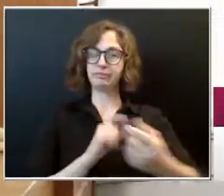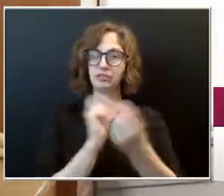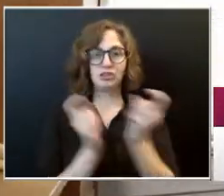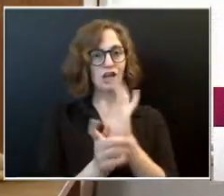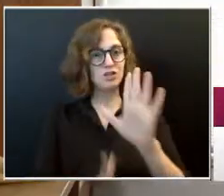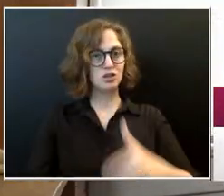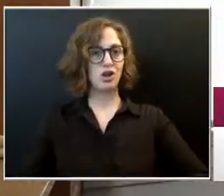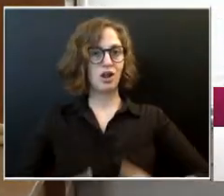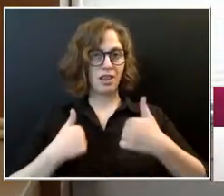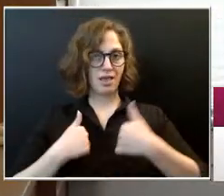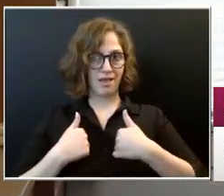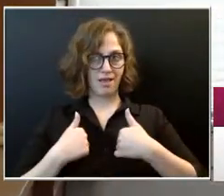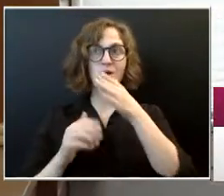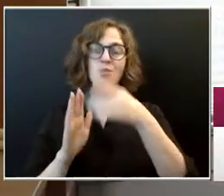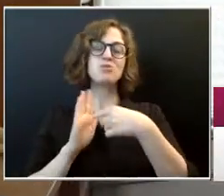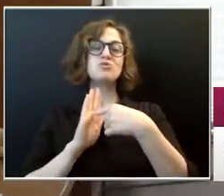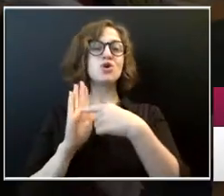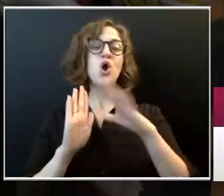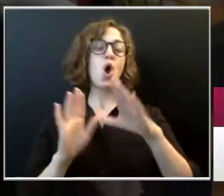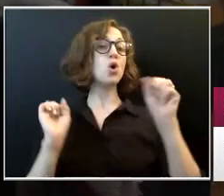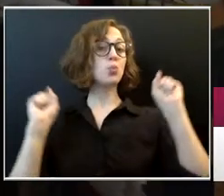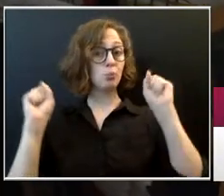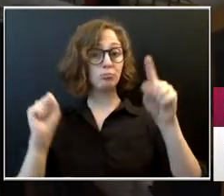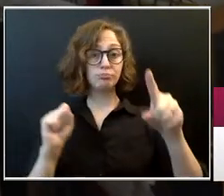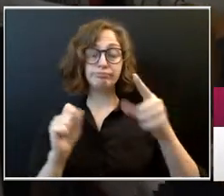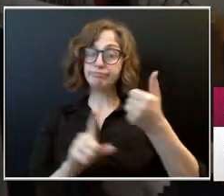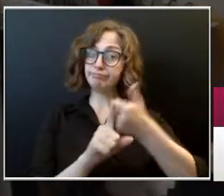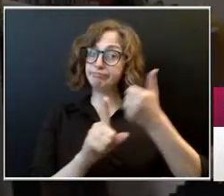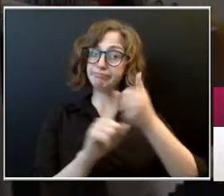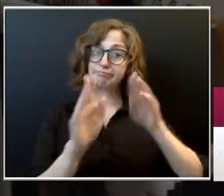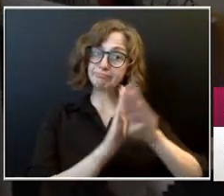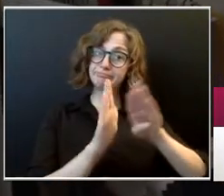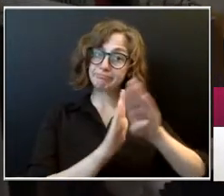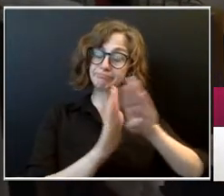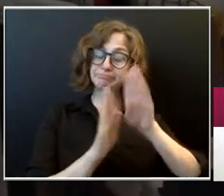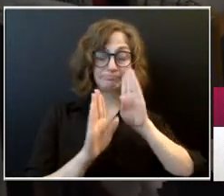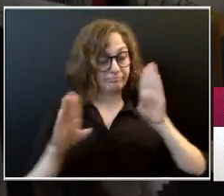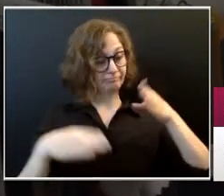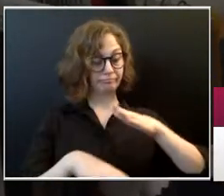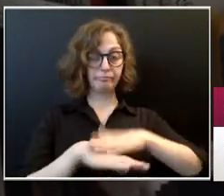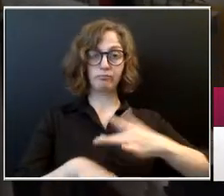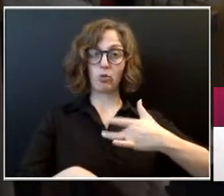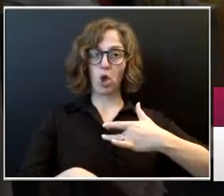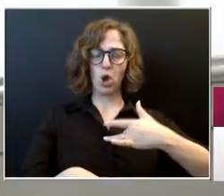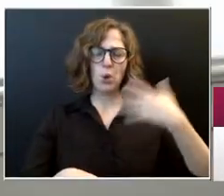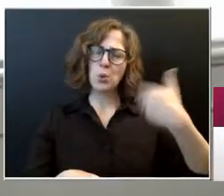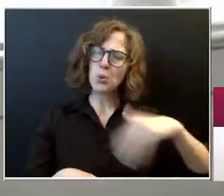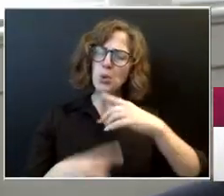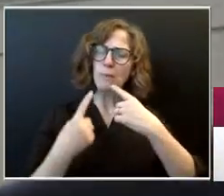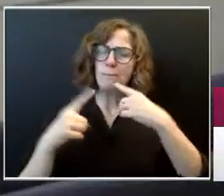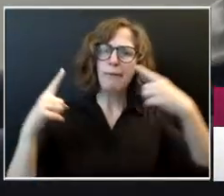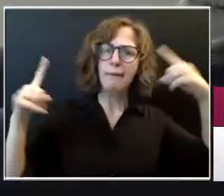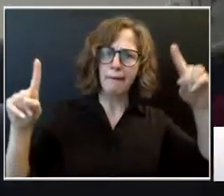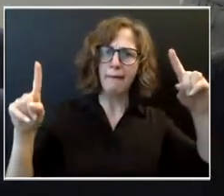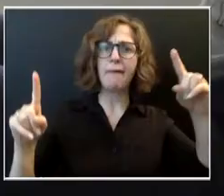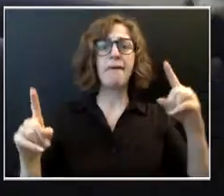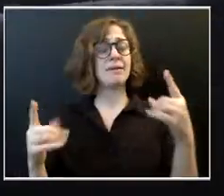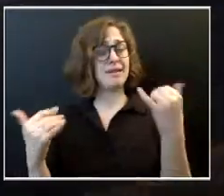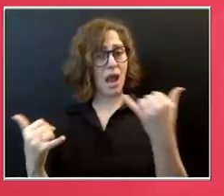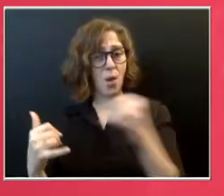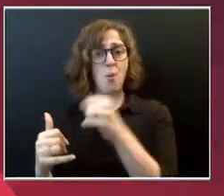that she developed on her own, focused on the heart, that are so successful other doctors prescribe them to their other